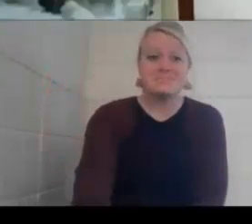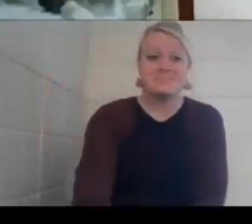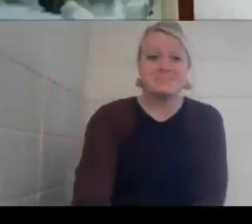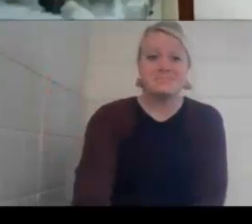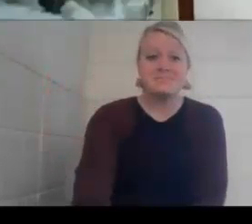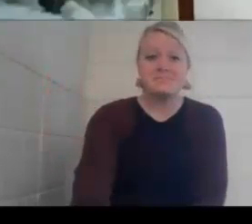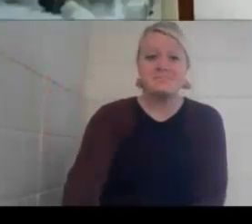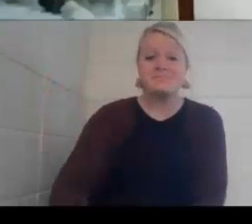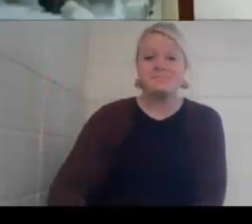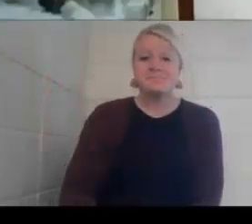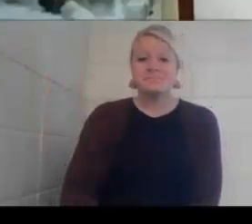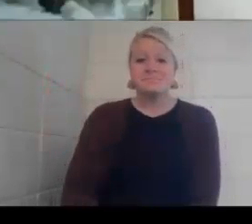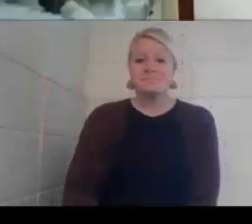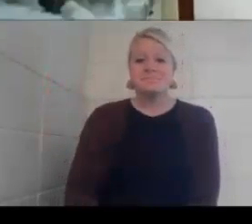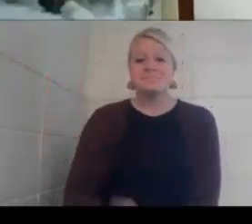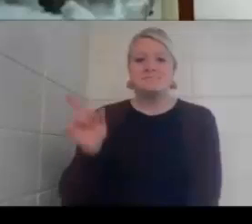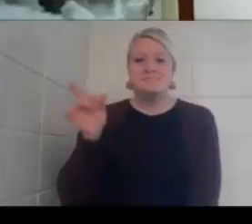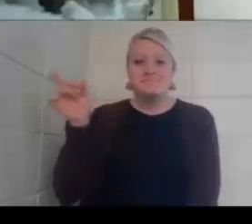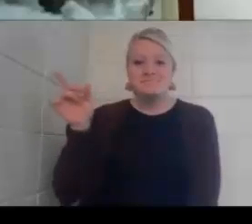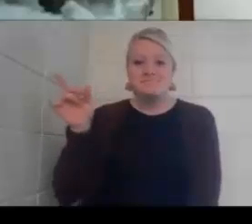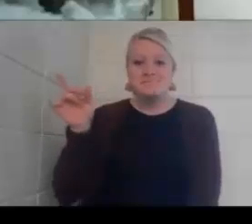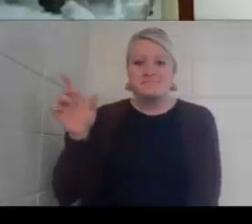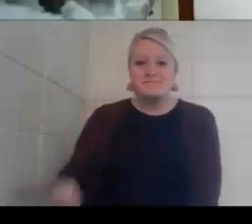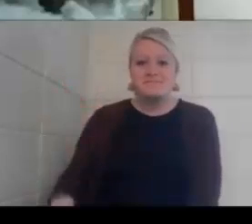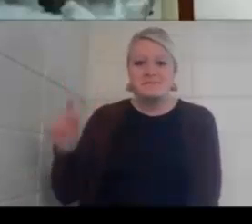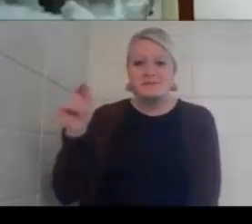around and be an actor.